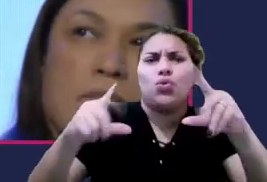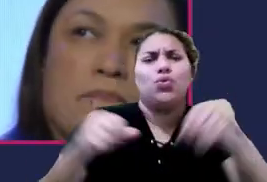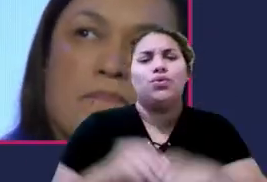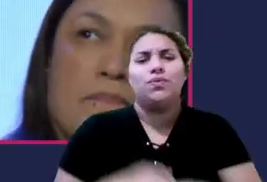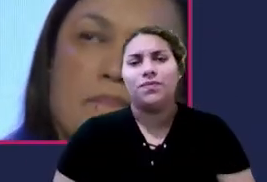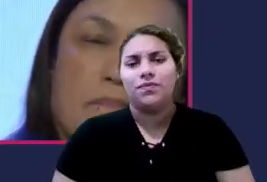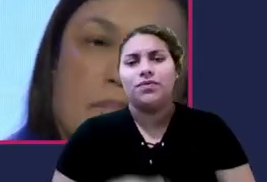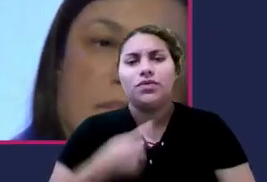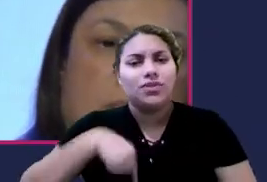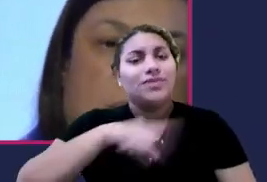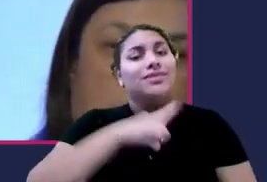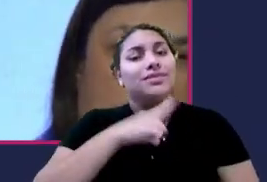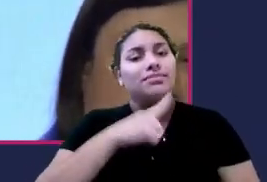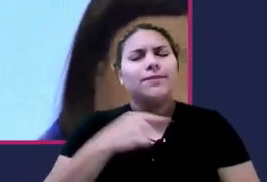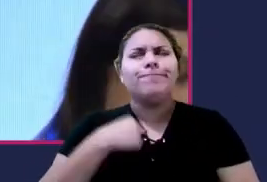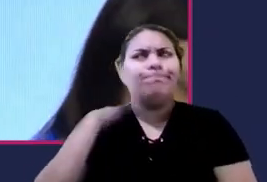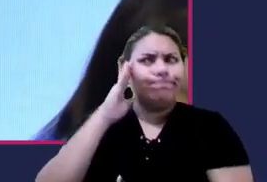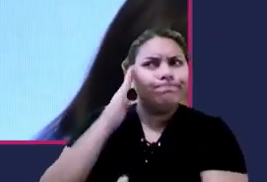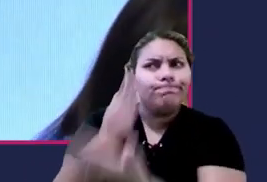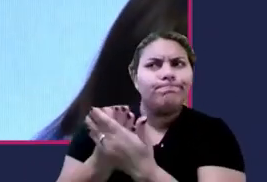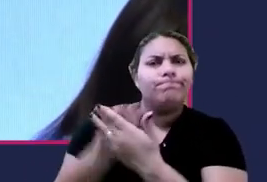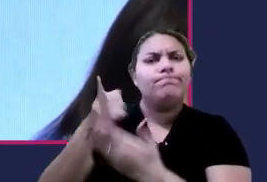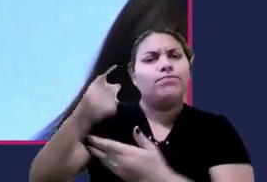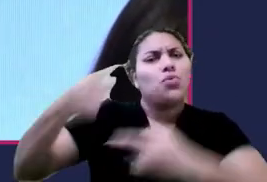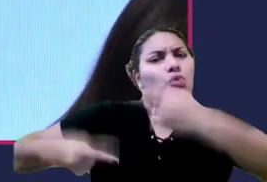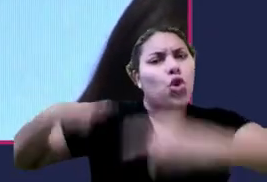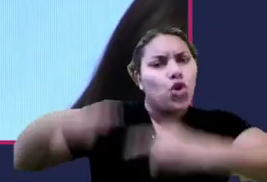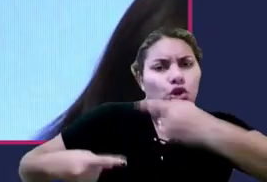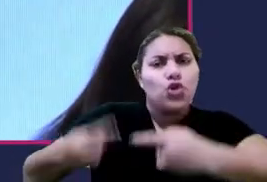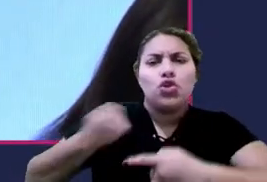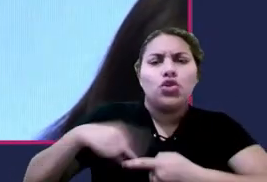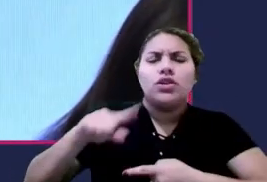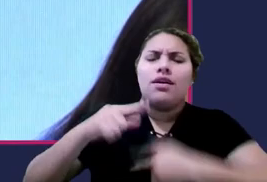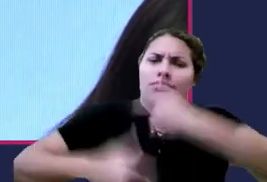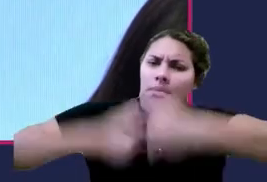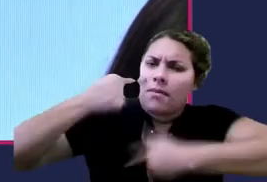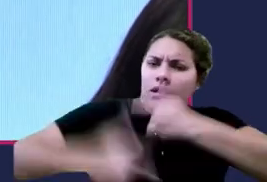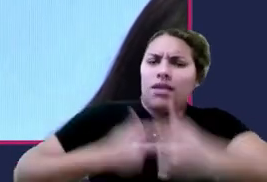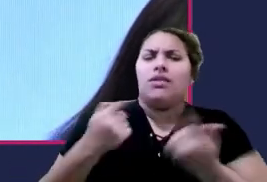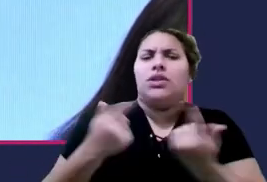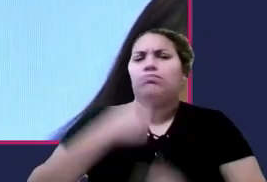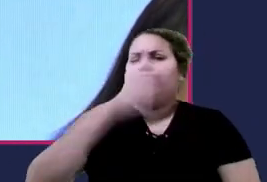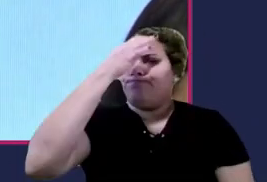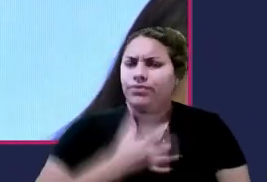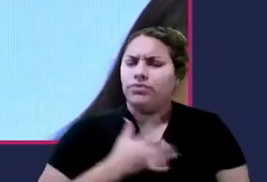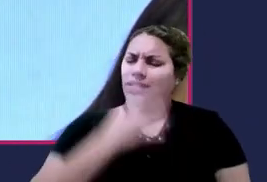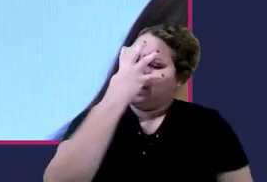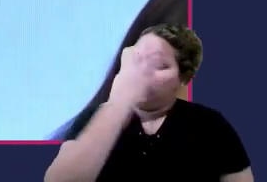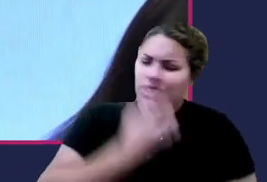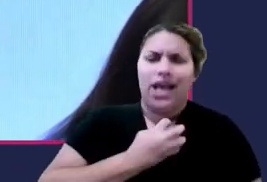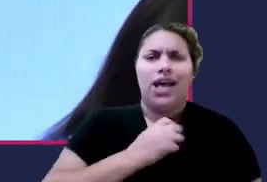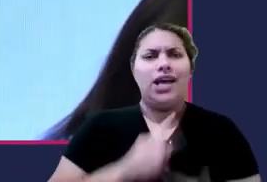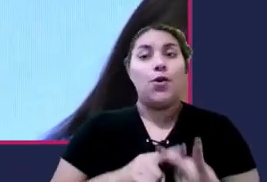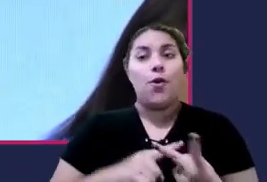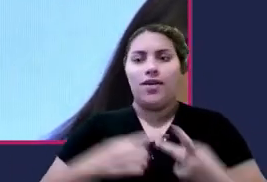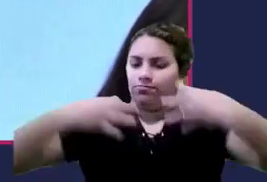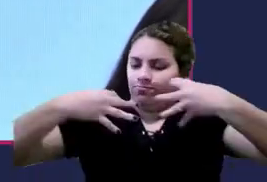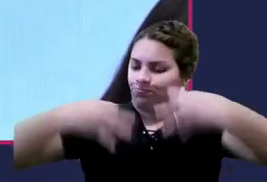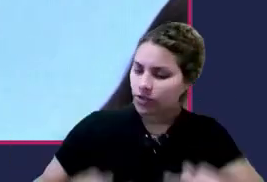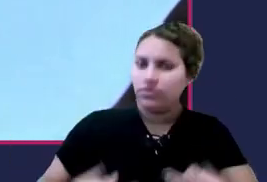important in everyone's lives. We need to trust our politicians so that we can work seriously and